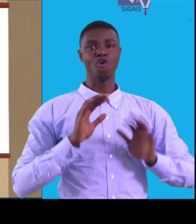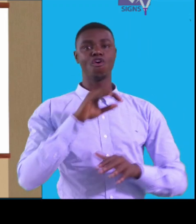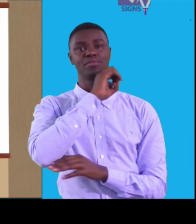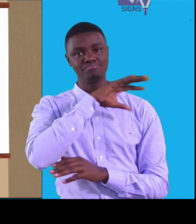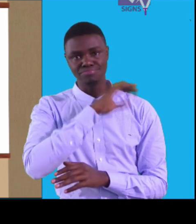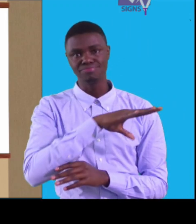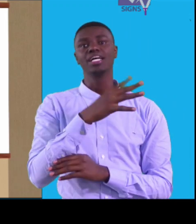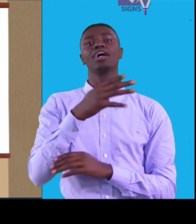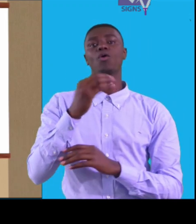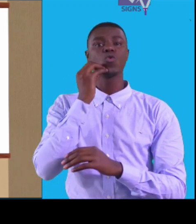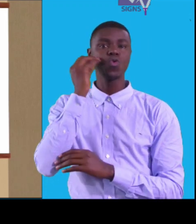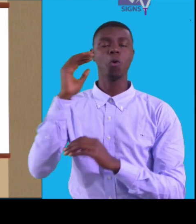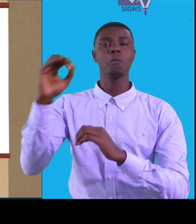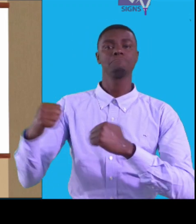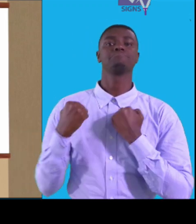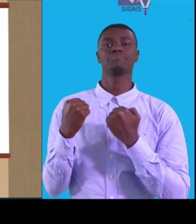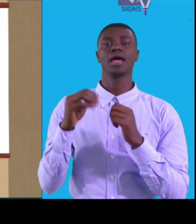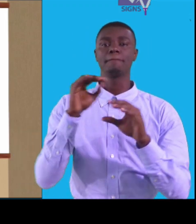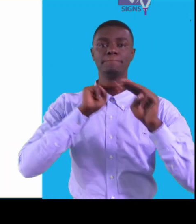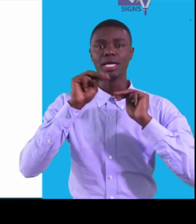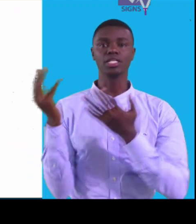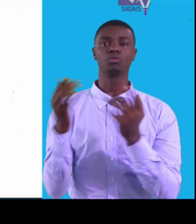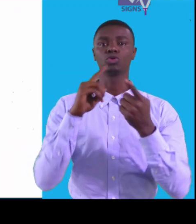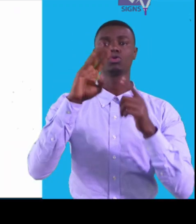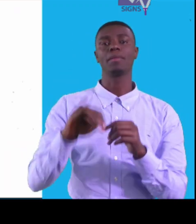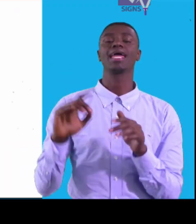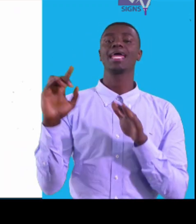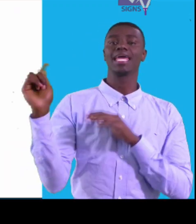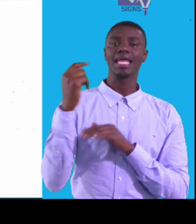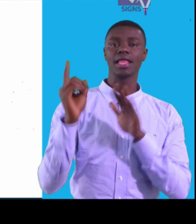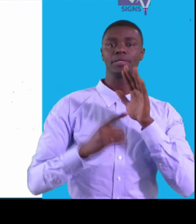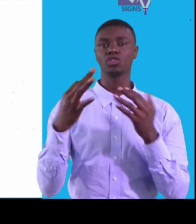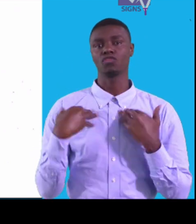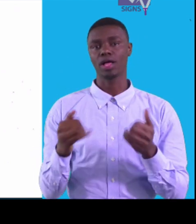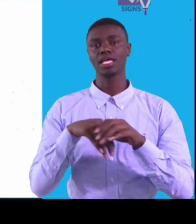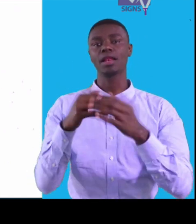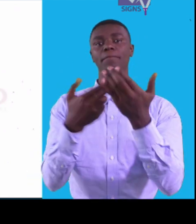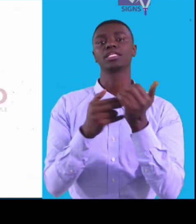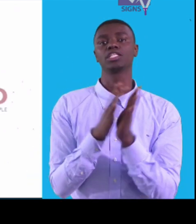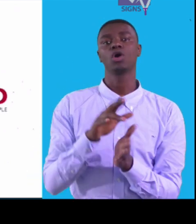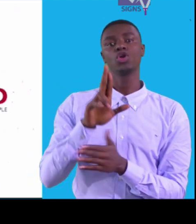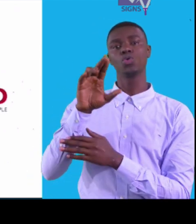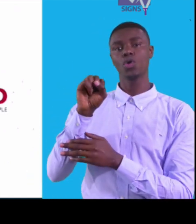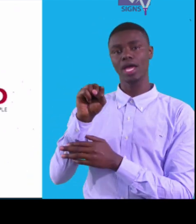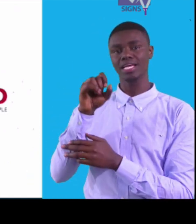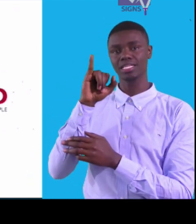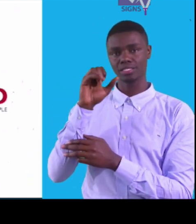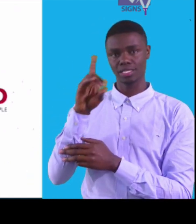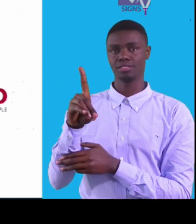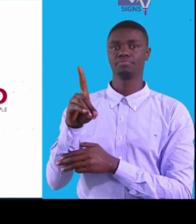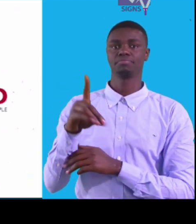environment. Epuka uchafu, afya nyumbani. This message is brought to you by the Kenya Ministry of Health in partnership